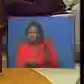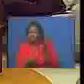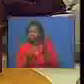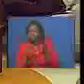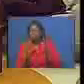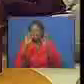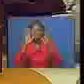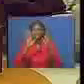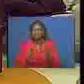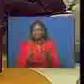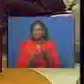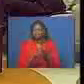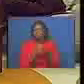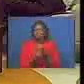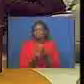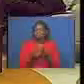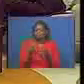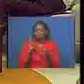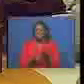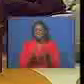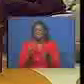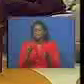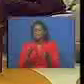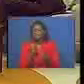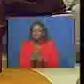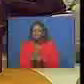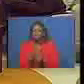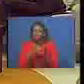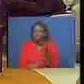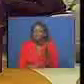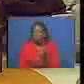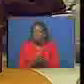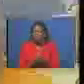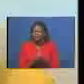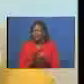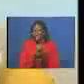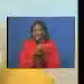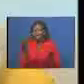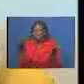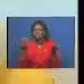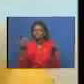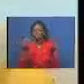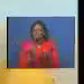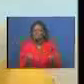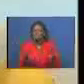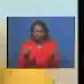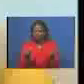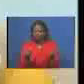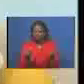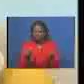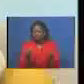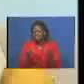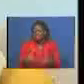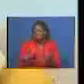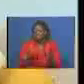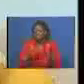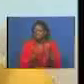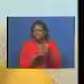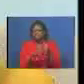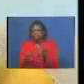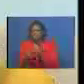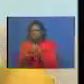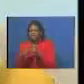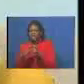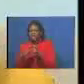the second thing that we really have to do is my aim is that every child who reaches maybe 6 to 7 years I don't want to give glasses to